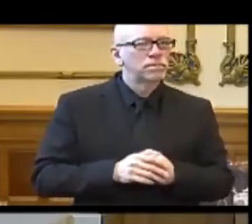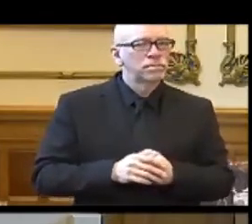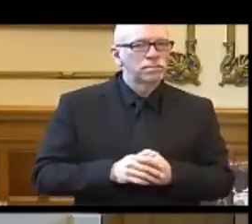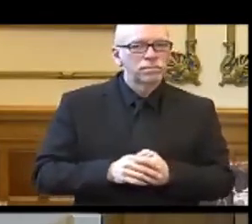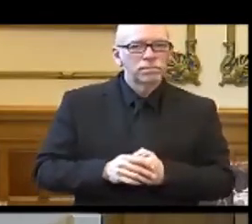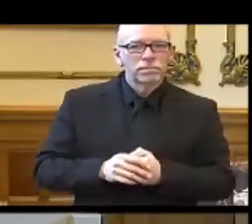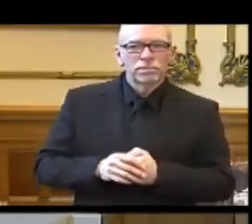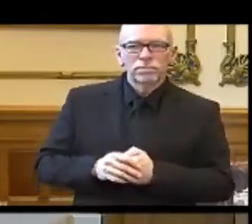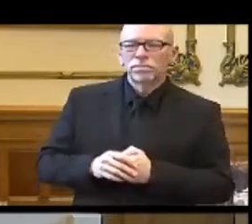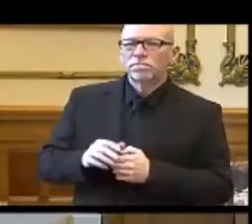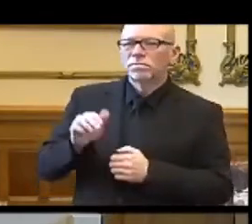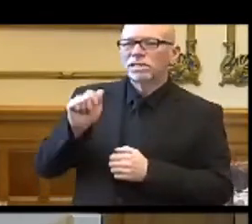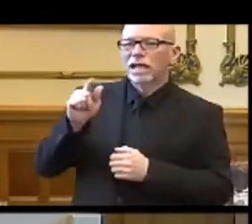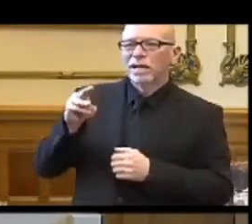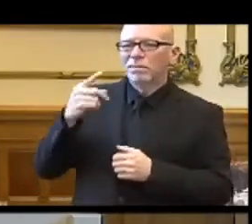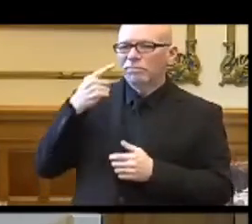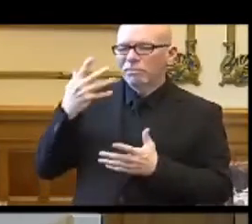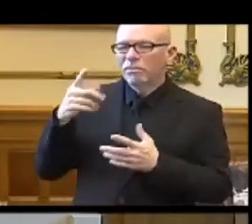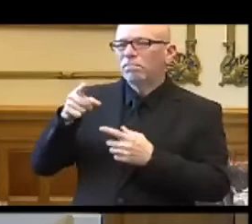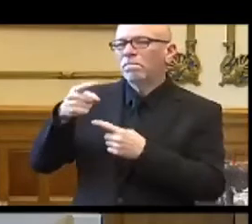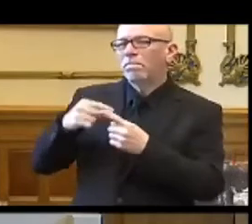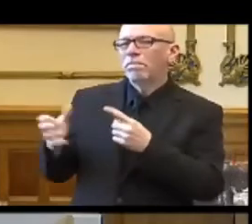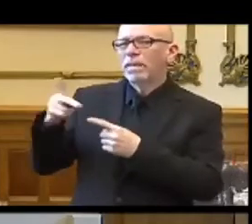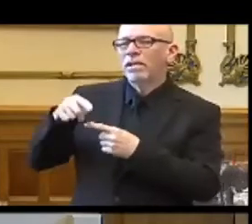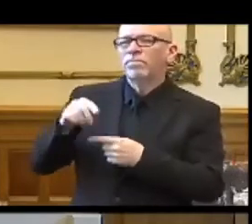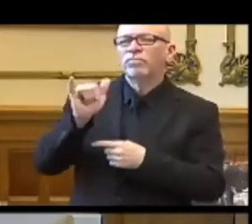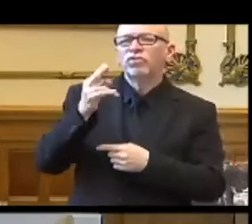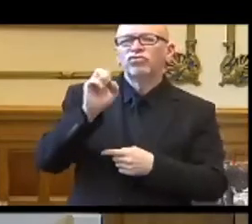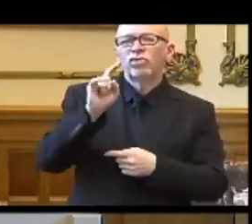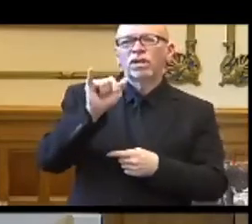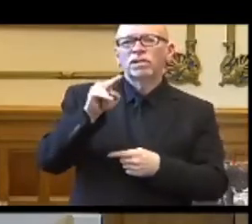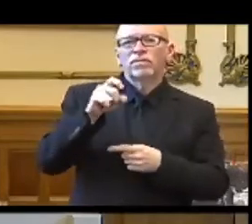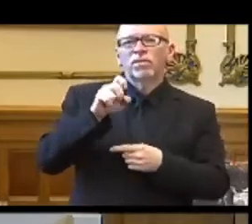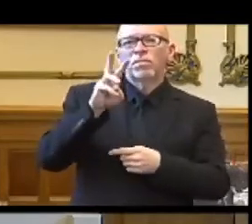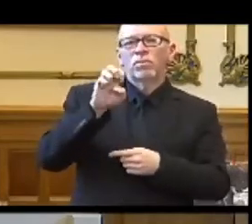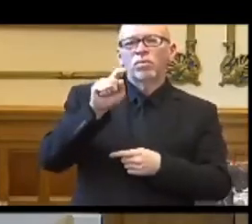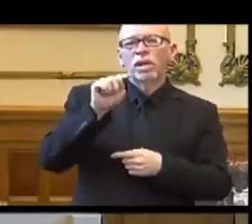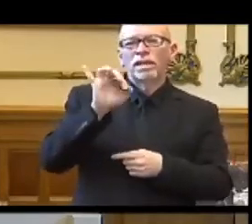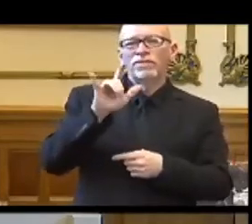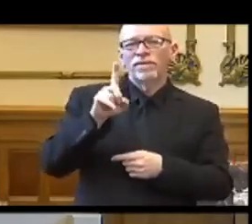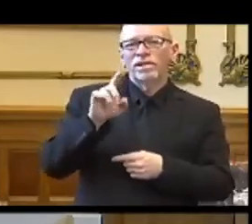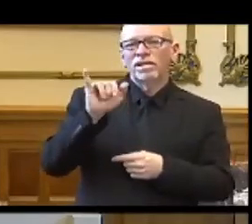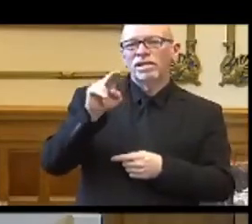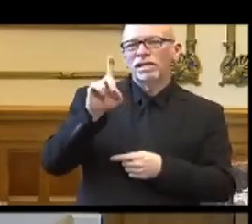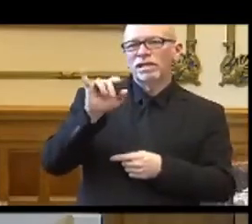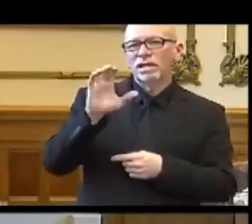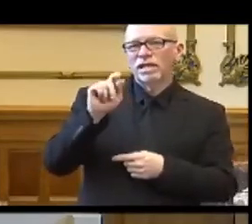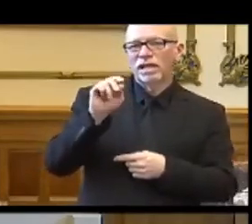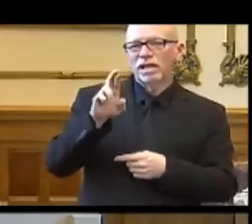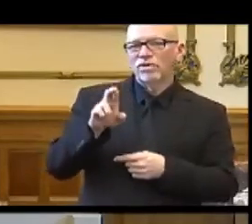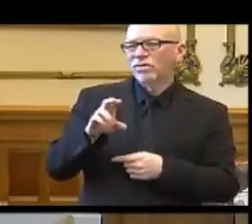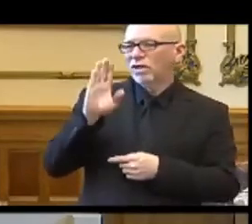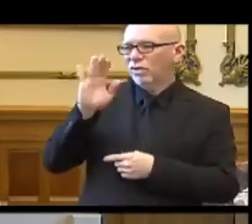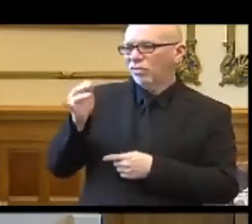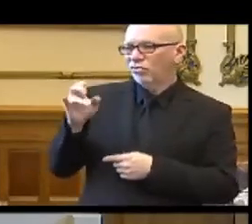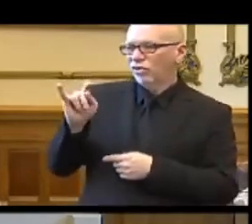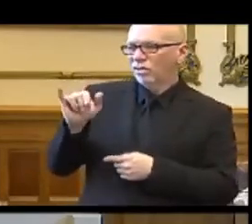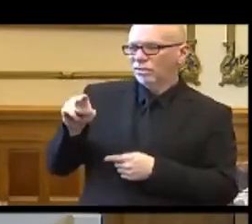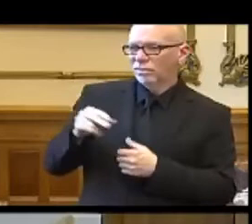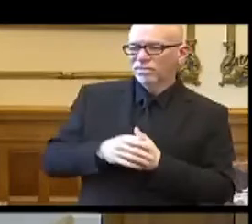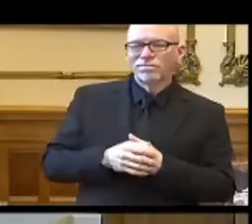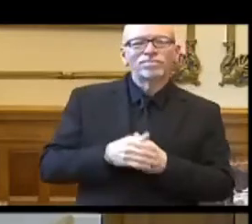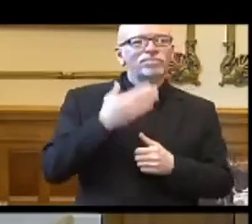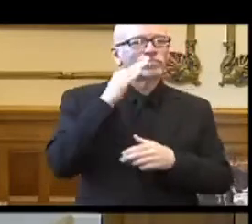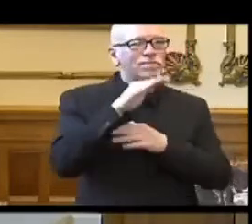Adam will come back to you. Justin, the Westfield Indicator. Good afternoon, Justin.